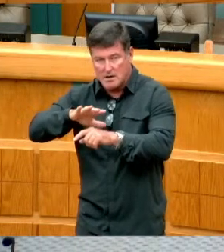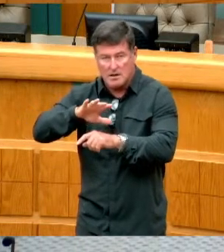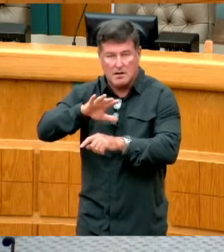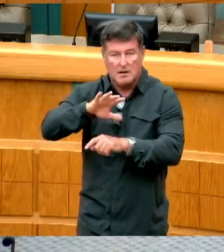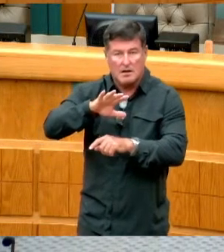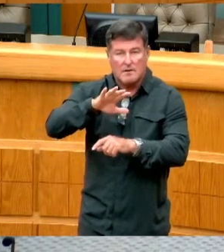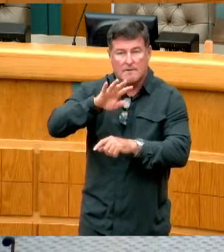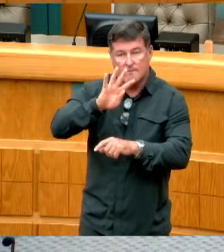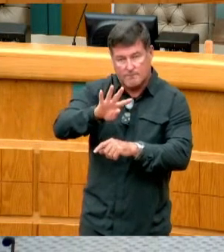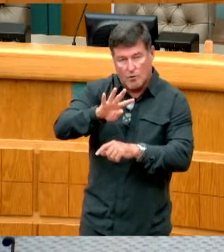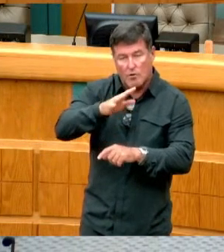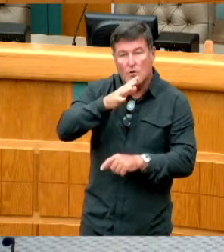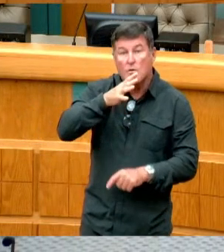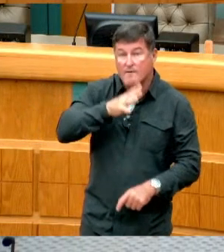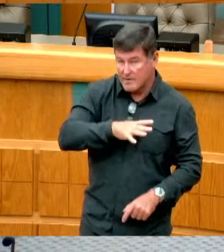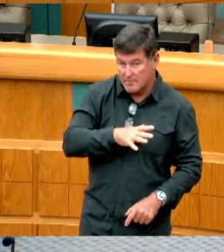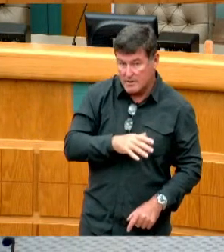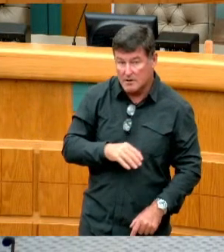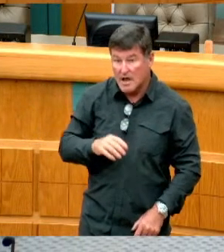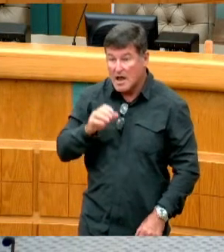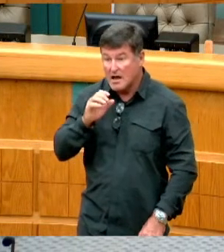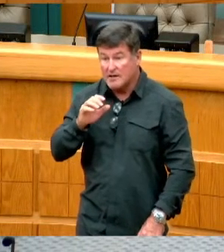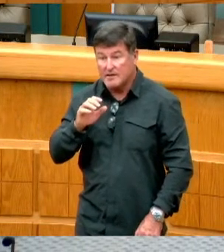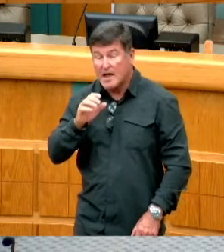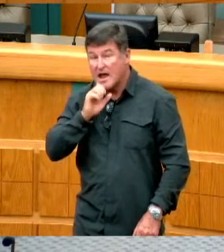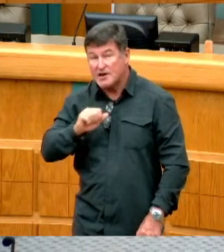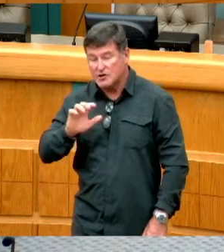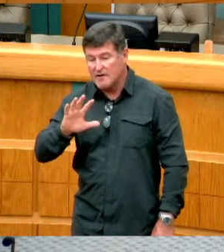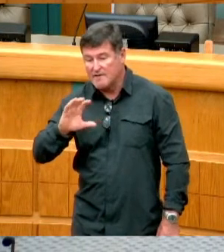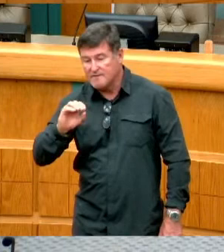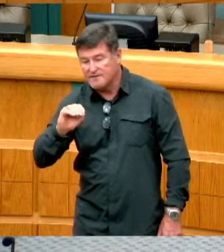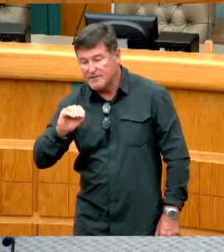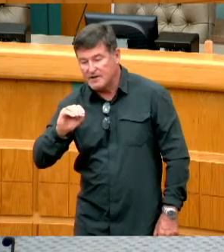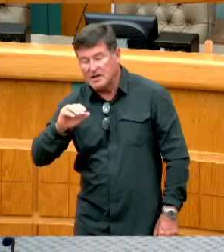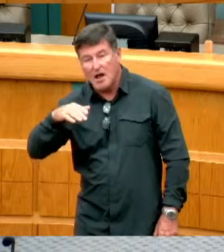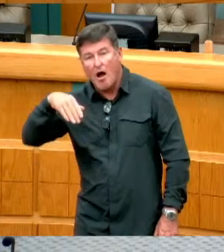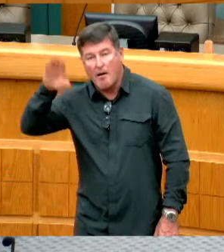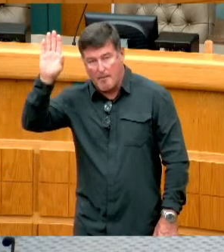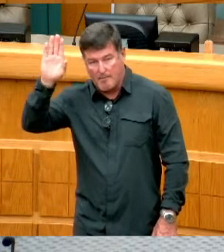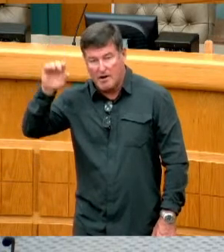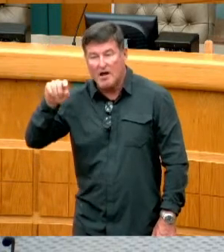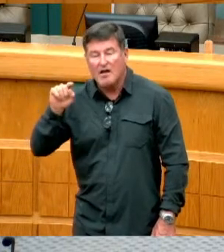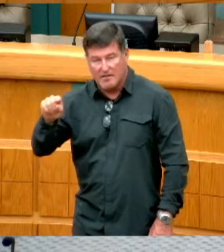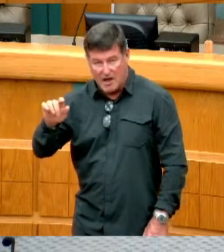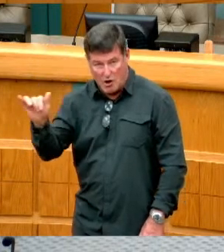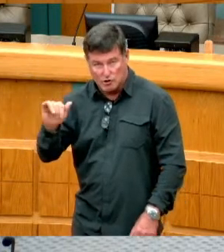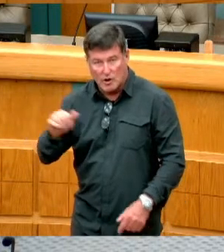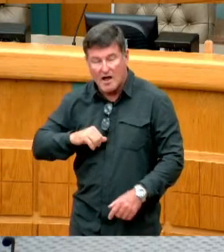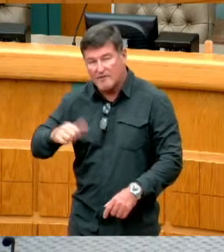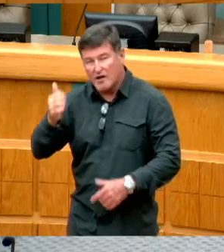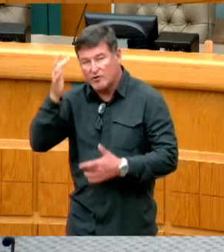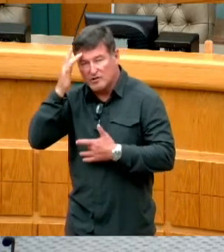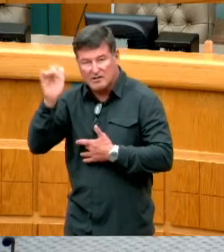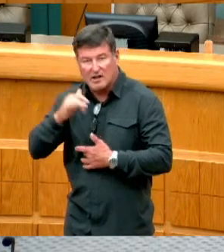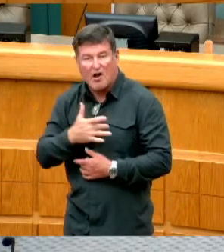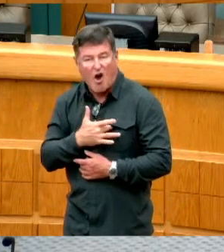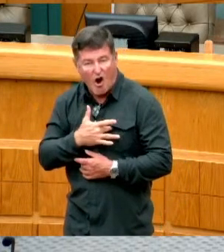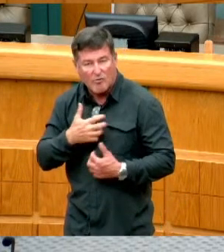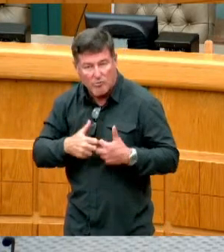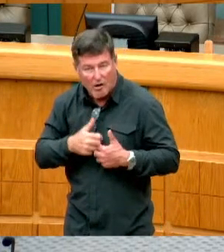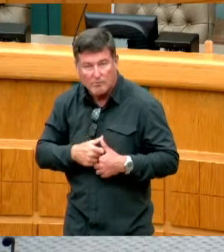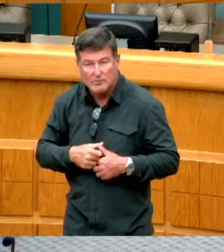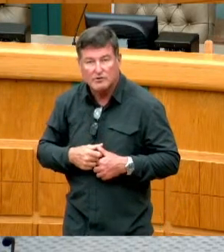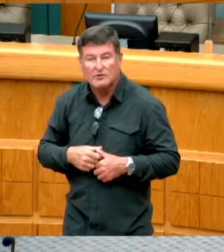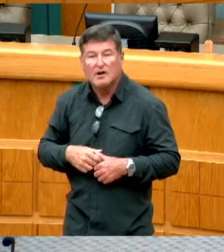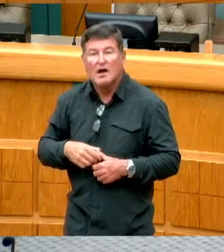their 50s, 60s, 80s, and 90s with comorbidities such as diabetes, heart disease, and high blood